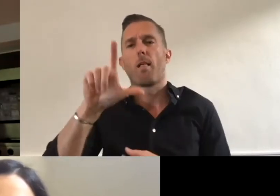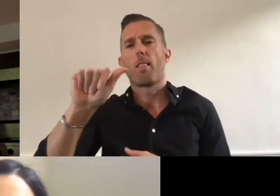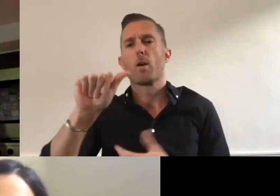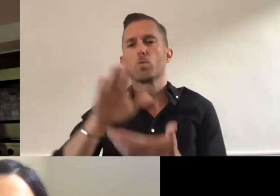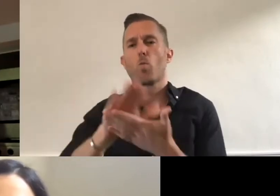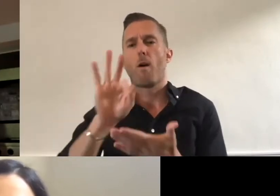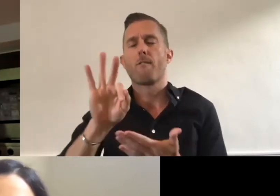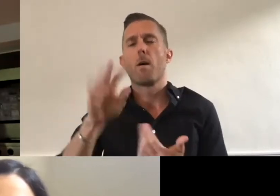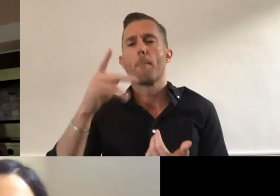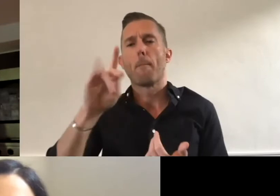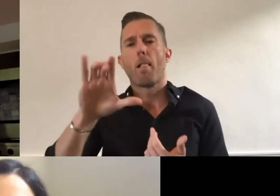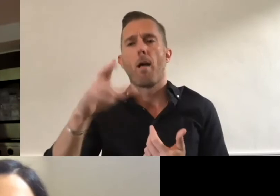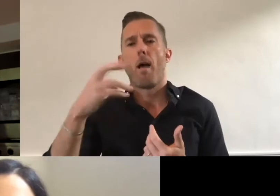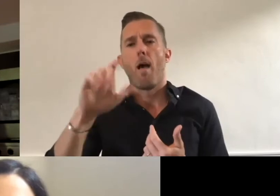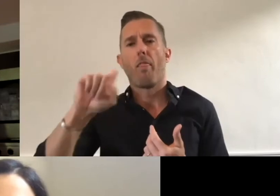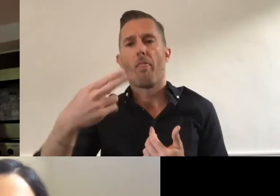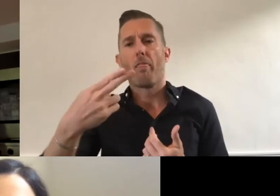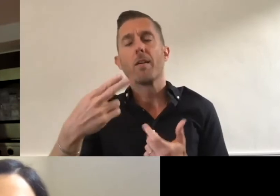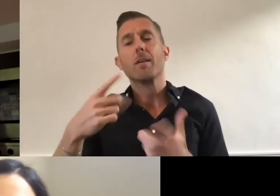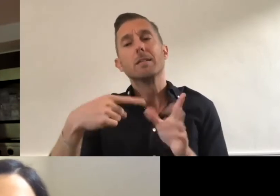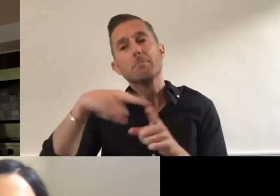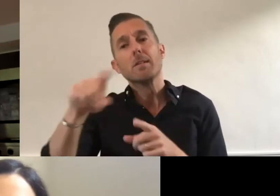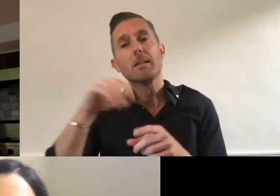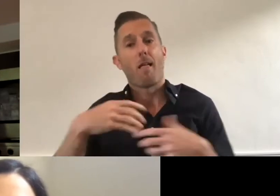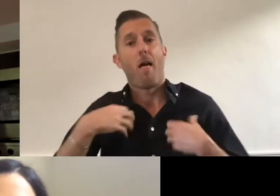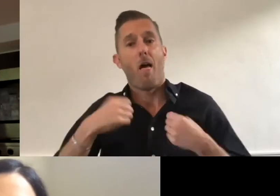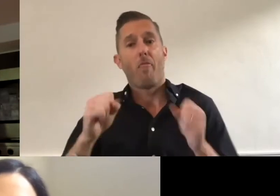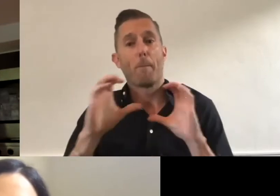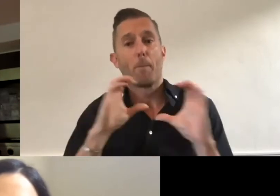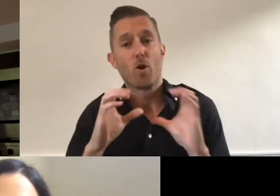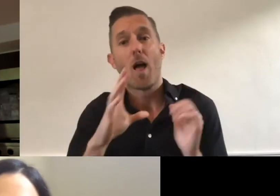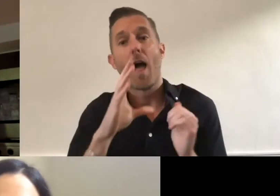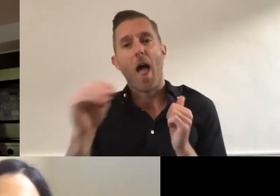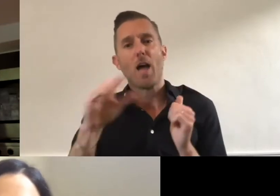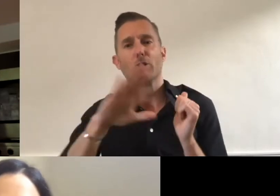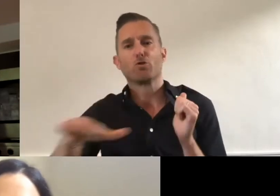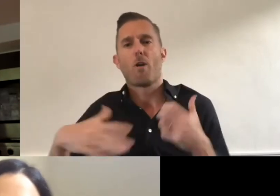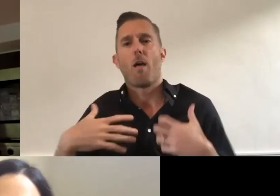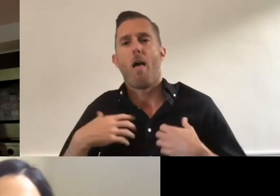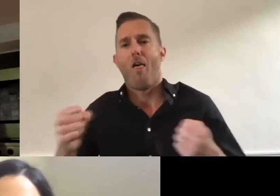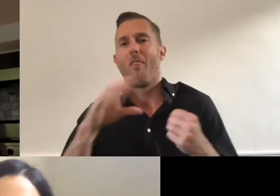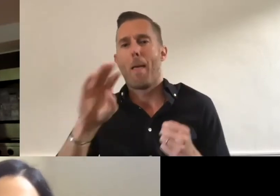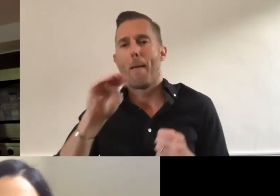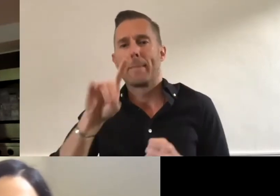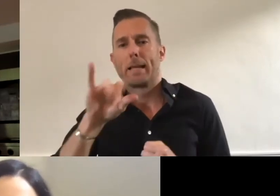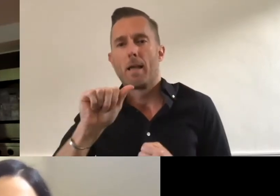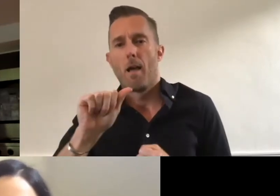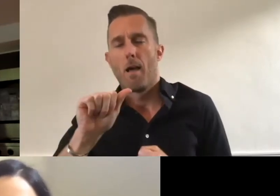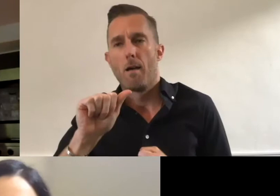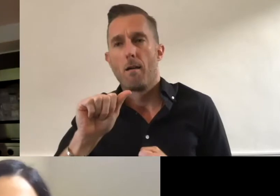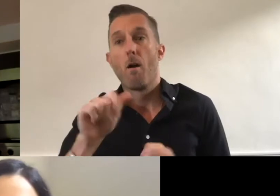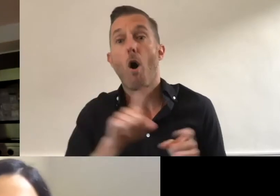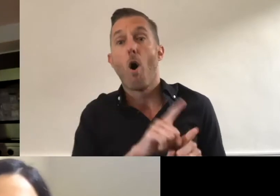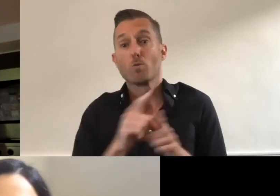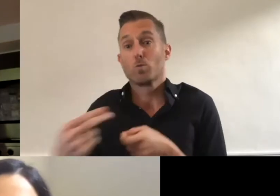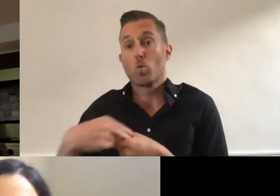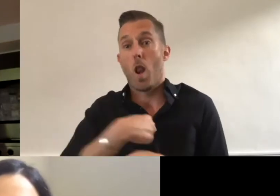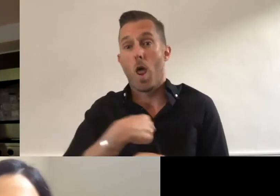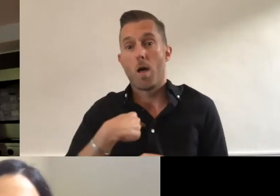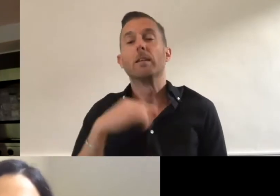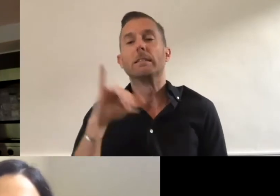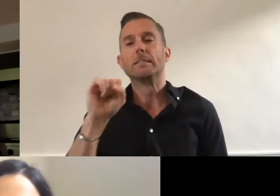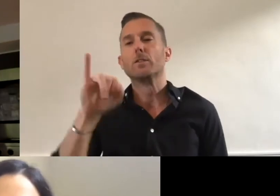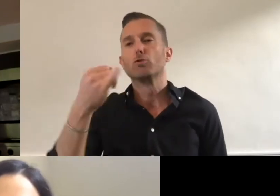Health, specializing in health communications and children's health and media. Also joining us is